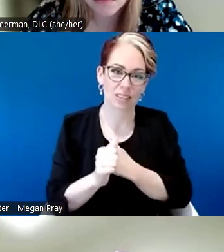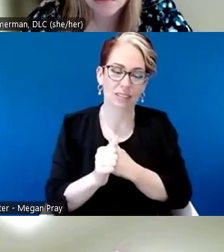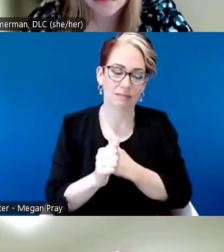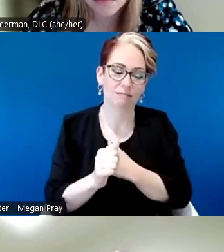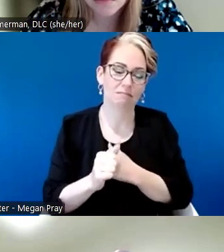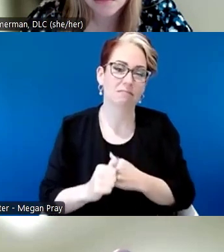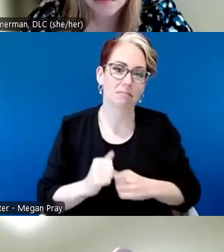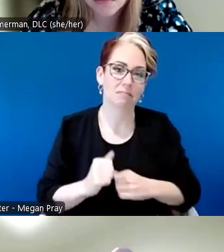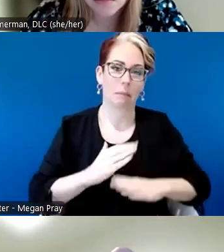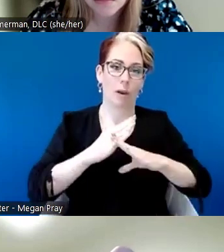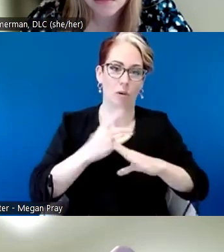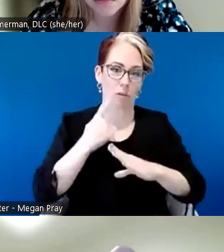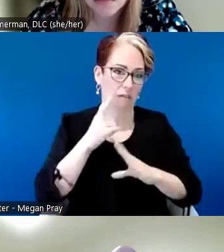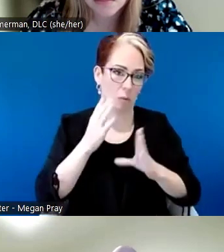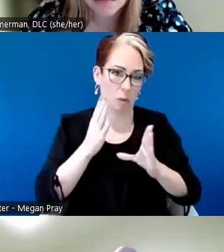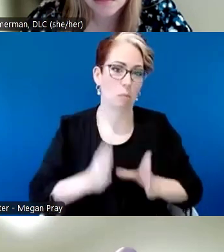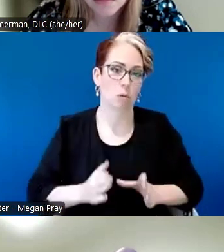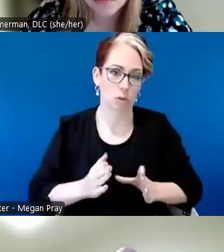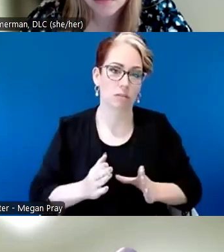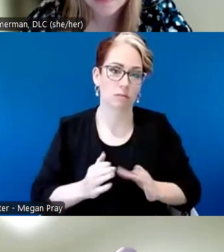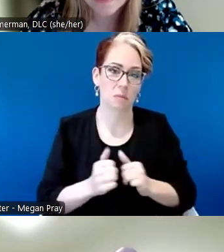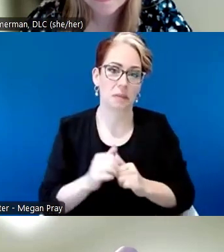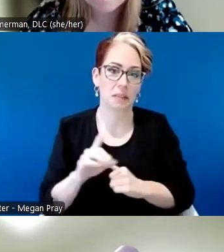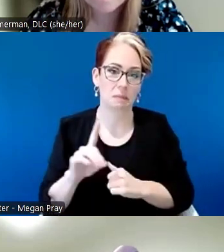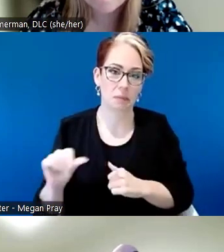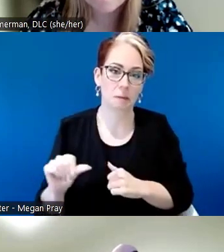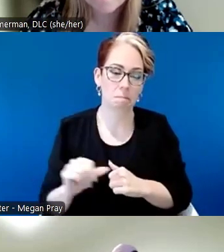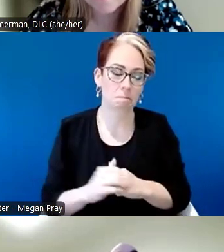to a person with a disability.